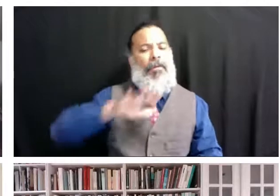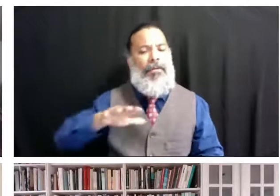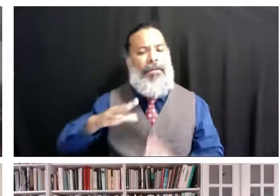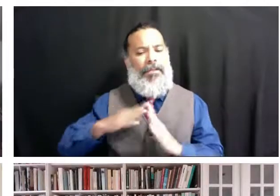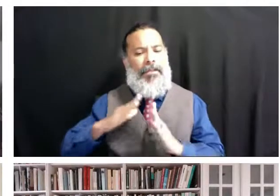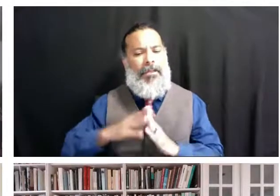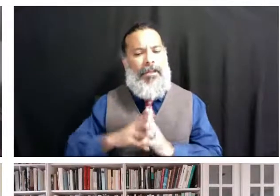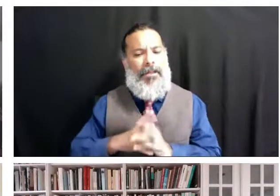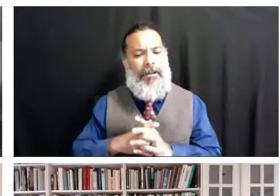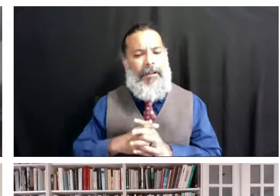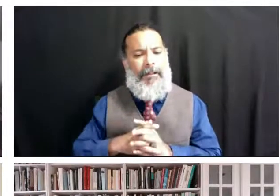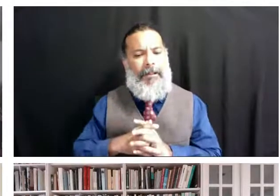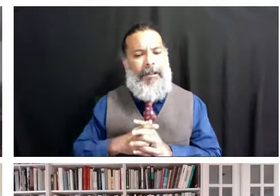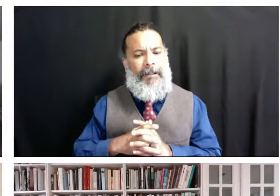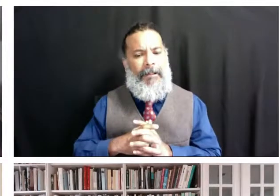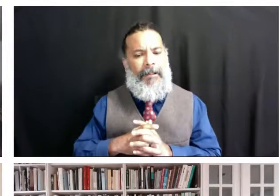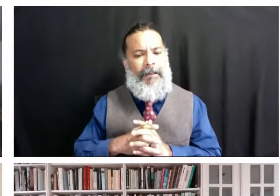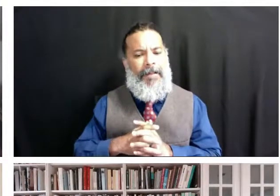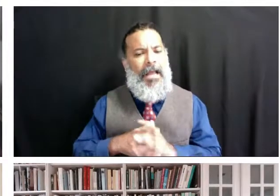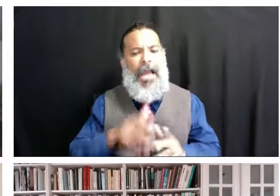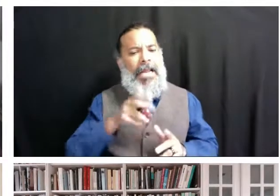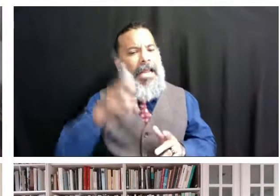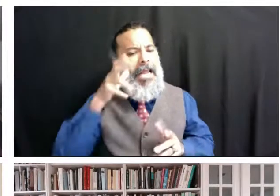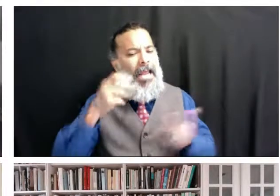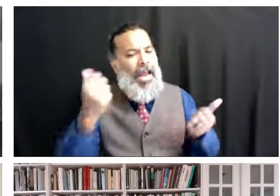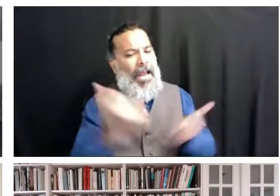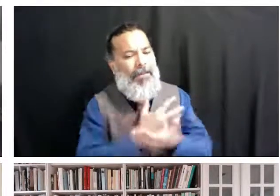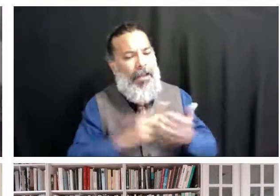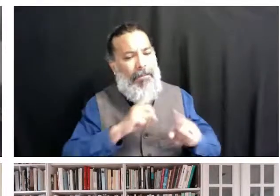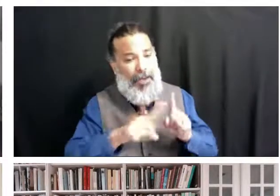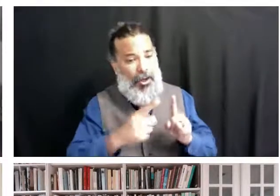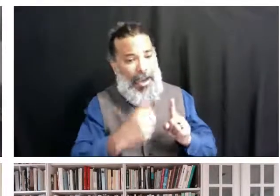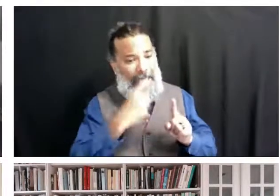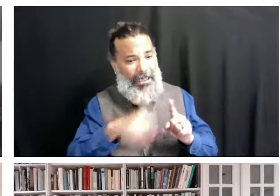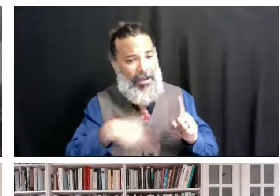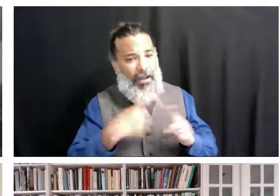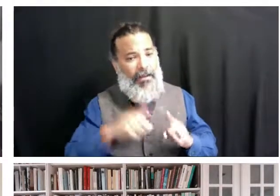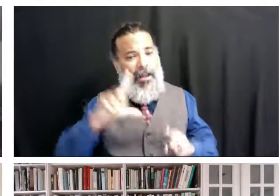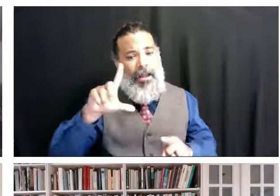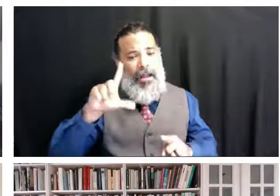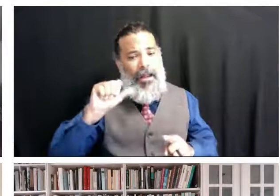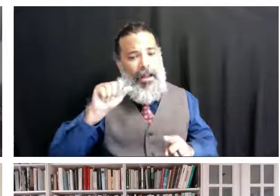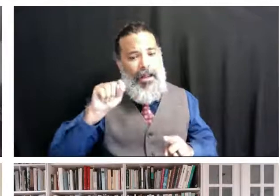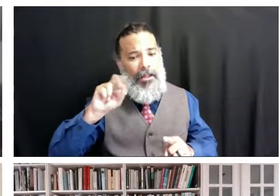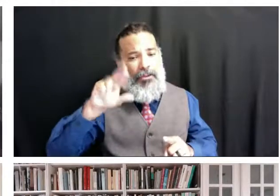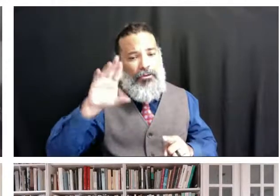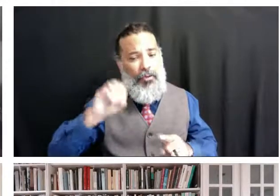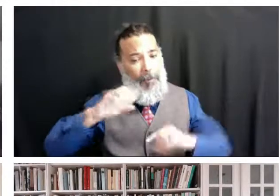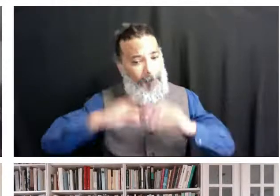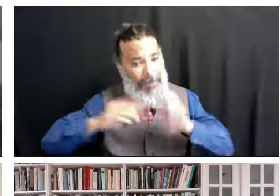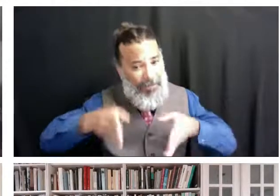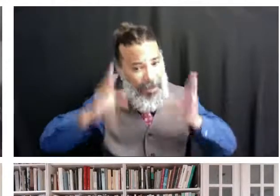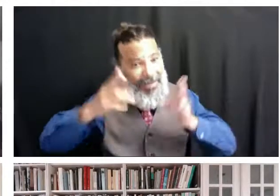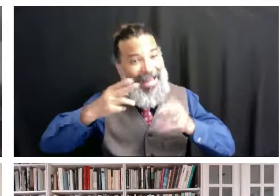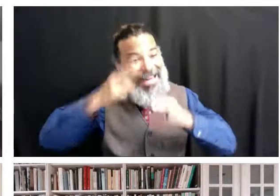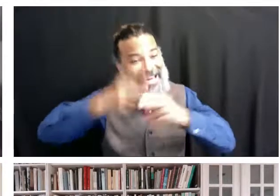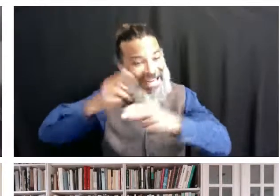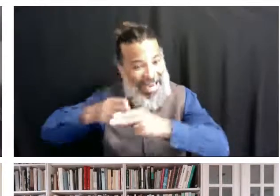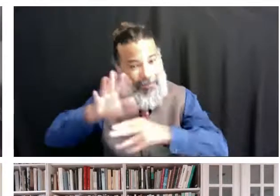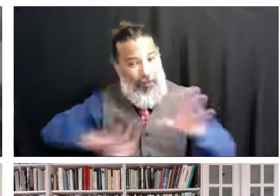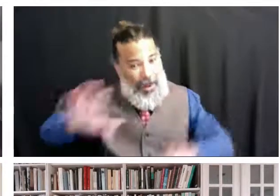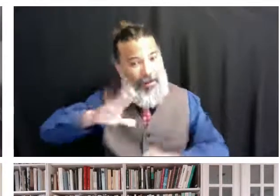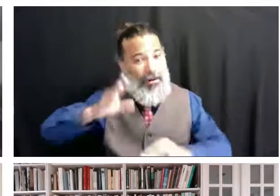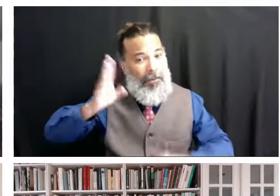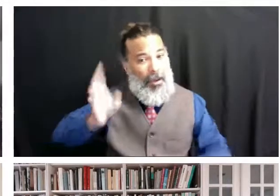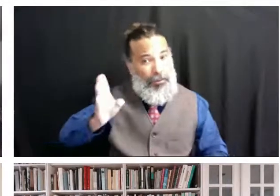I'm not sure I heard everything, but you're asking about the Latrobe buildings that are named around